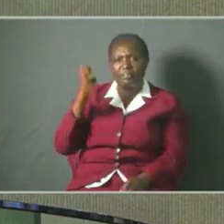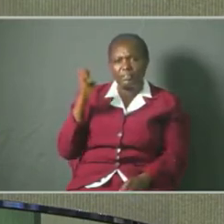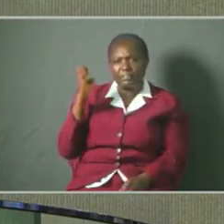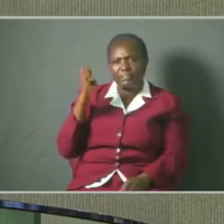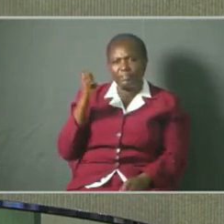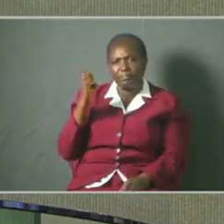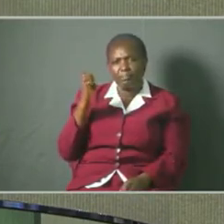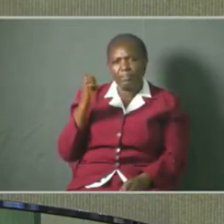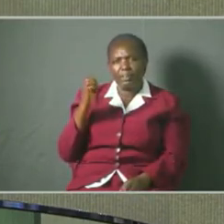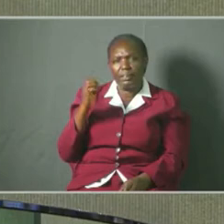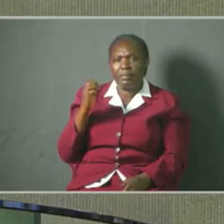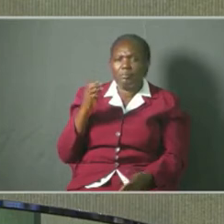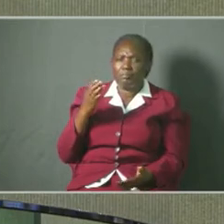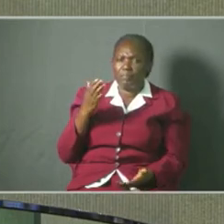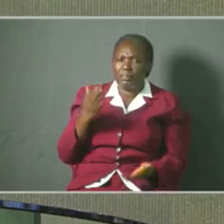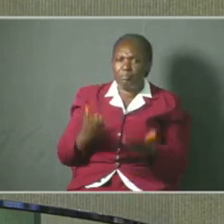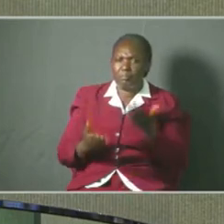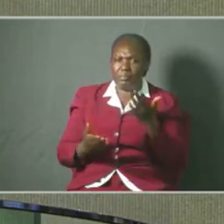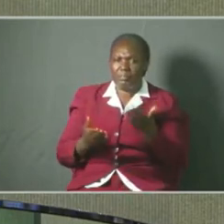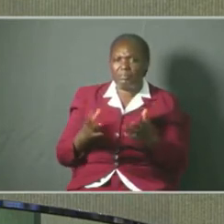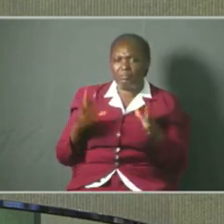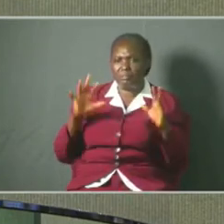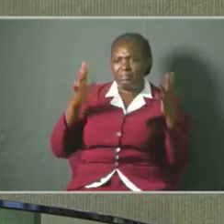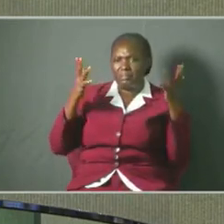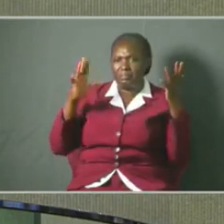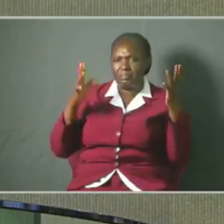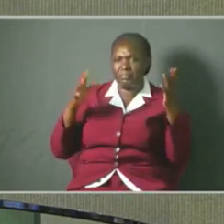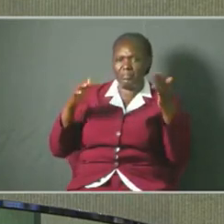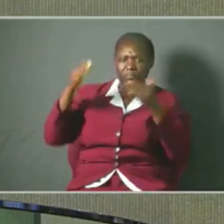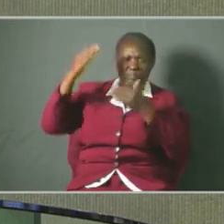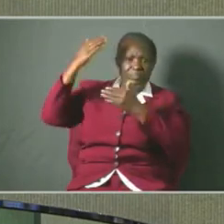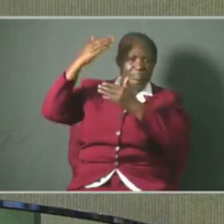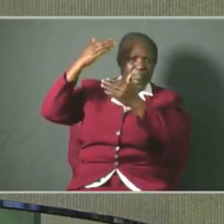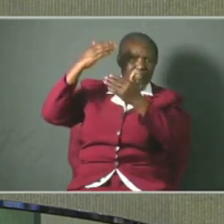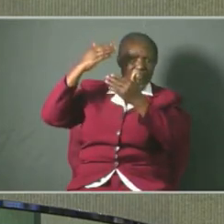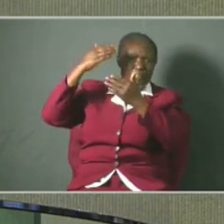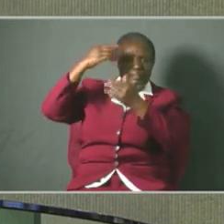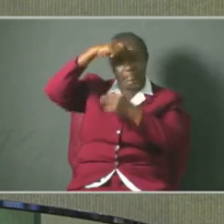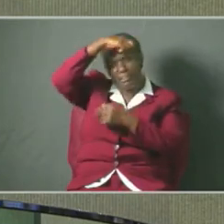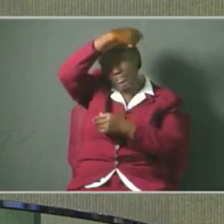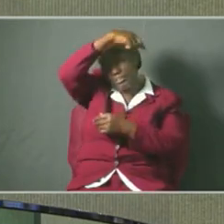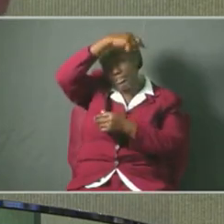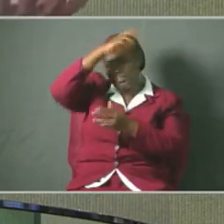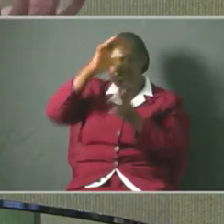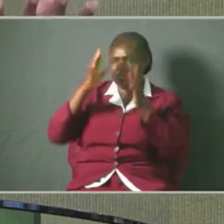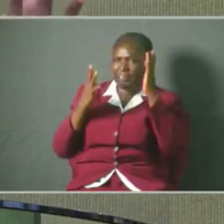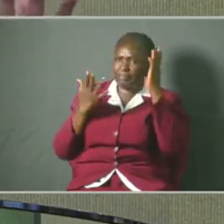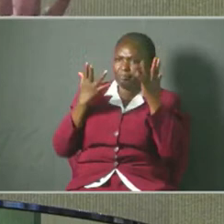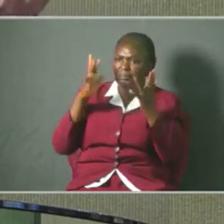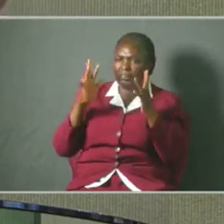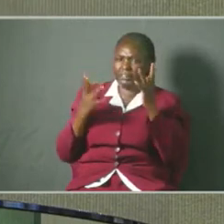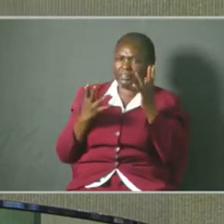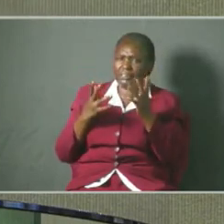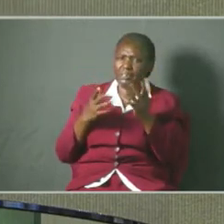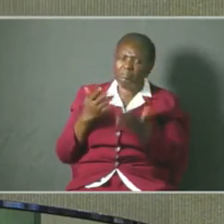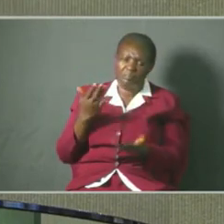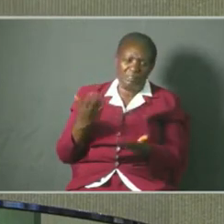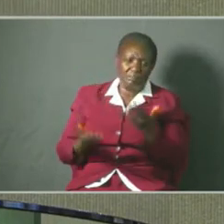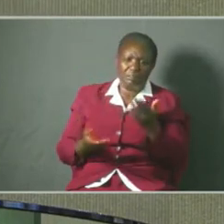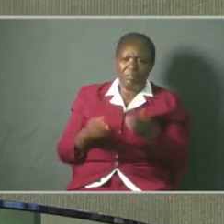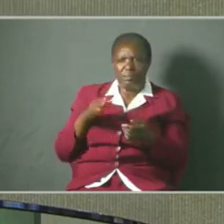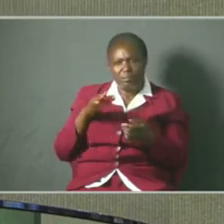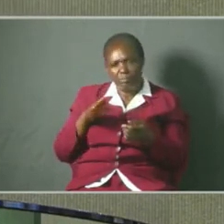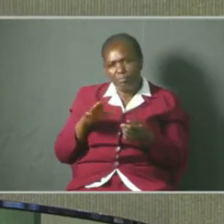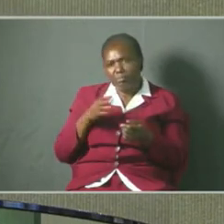parties. It would be in form of graduation ceremonies. You could be having a brother who is not yet an Adventist,